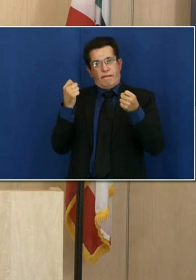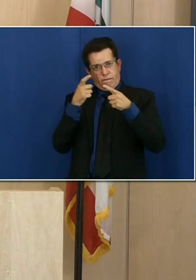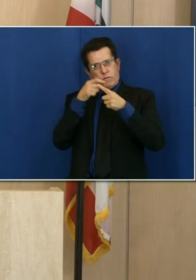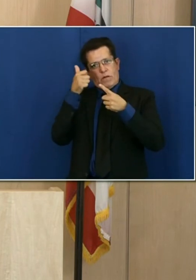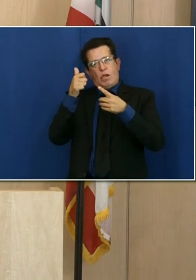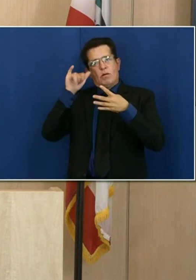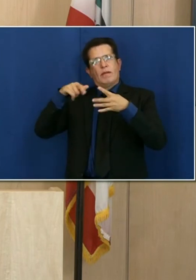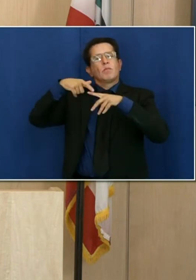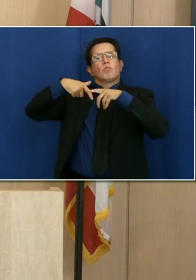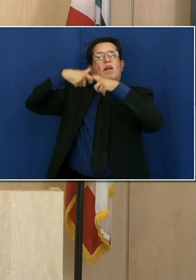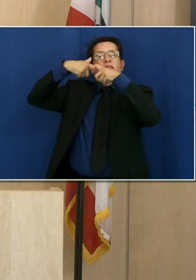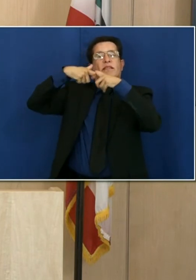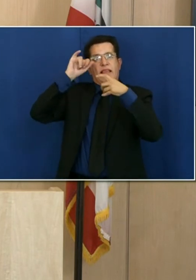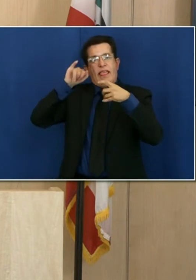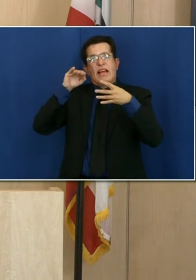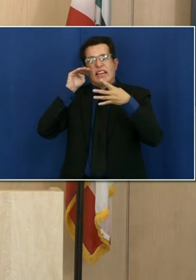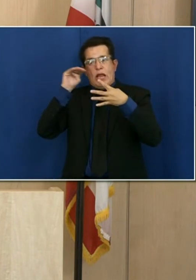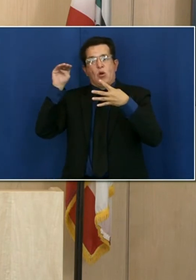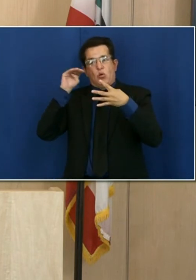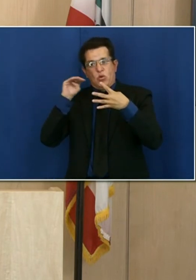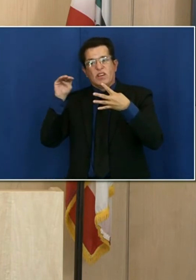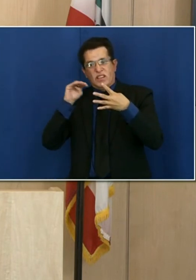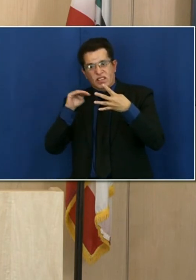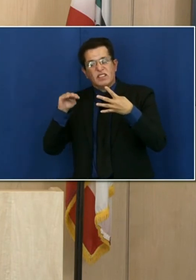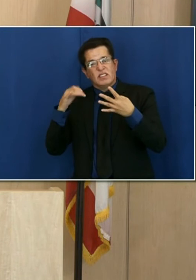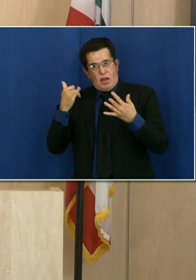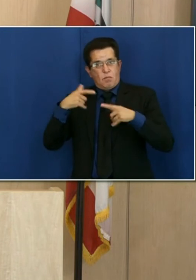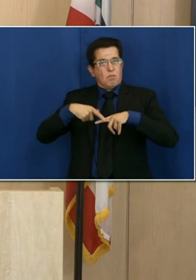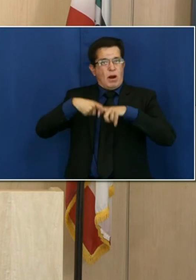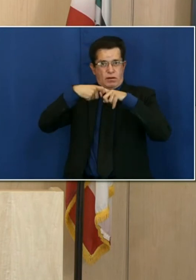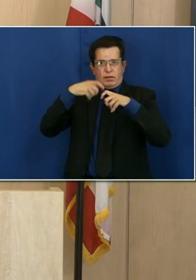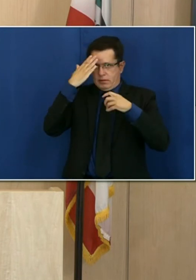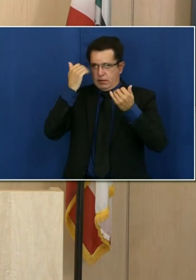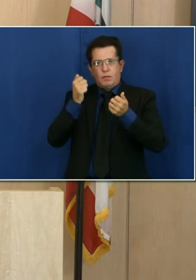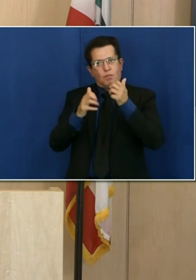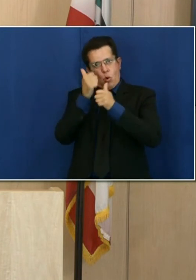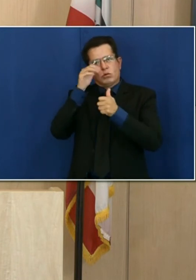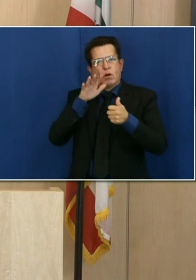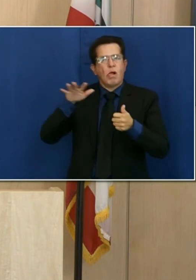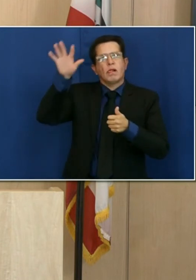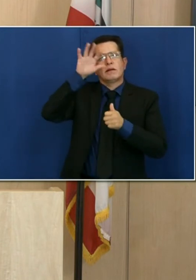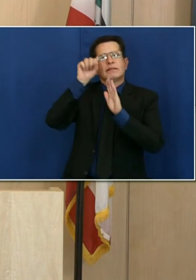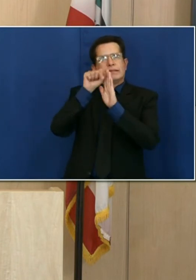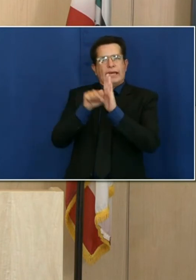And basically, given the fact that the majority of the state is in purple,